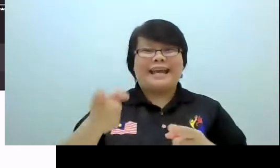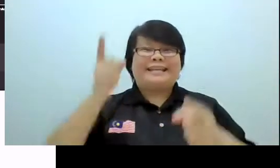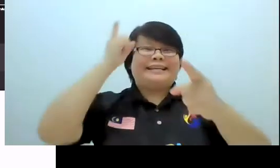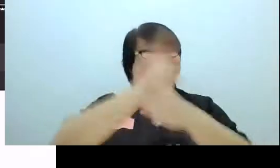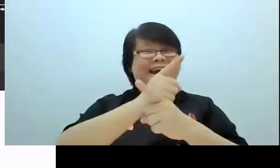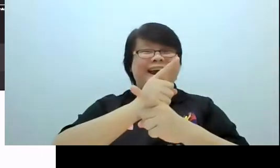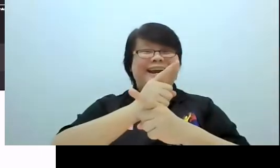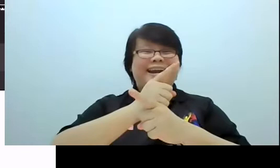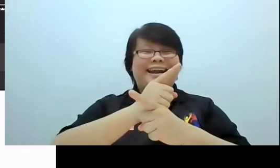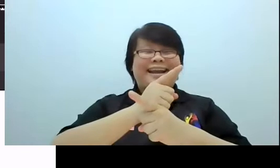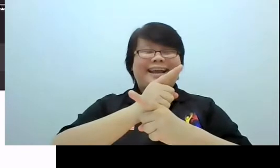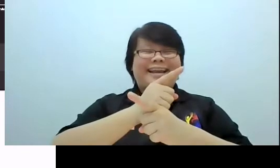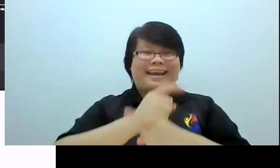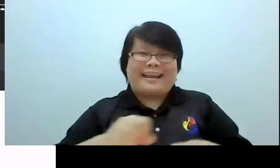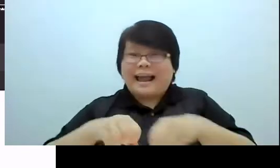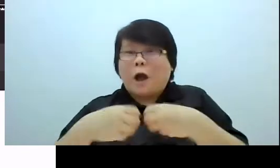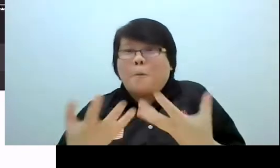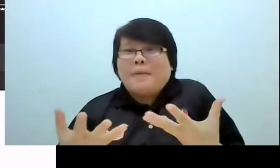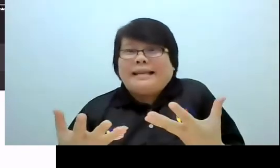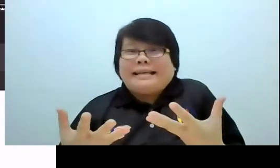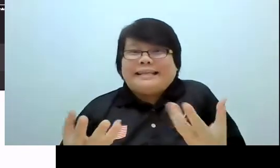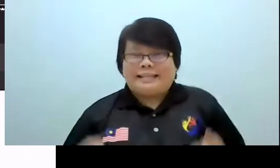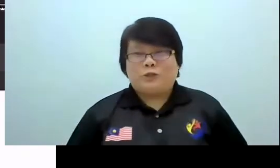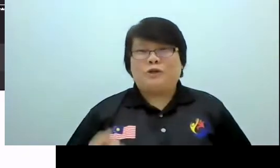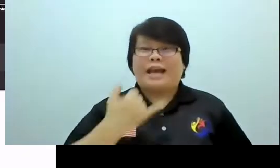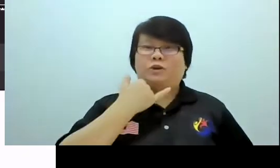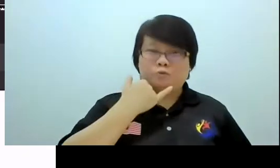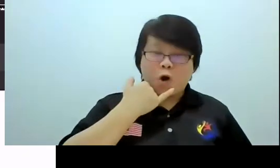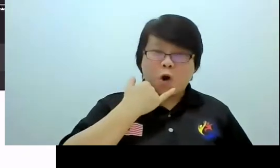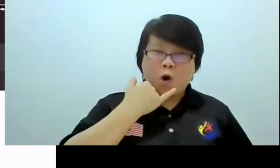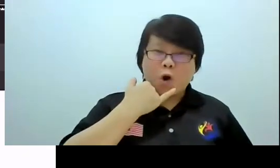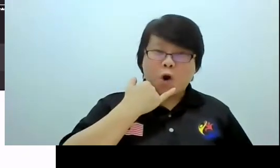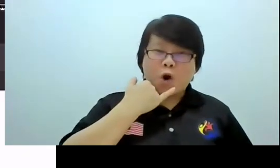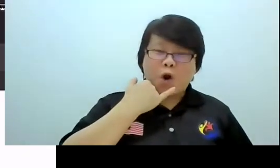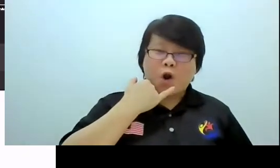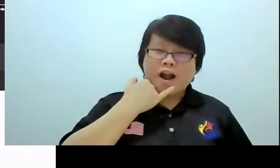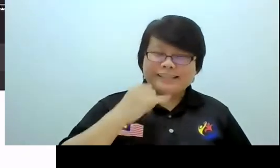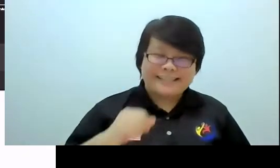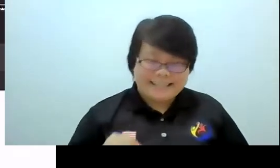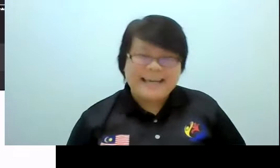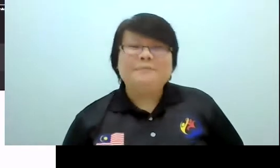you get correct? And how many did you get it wrong?